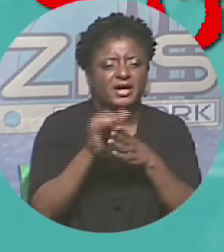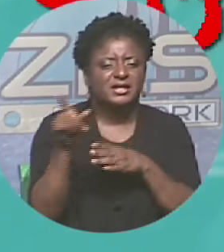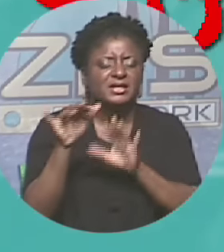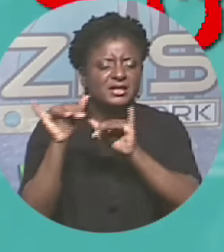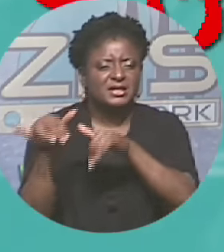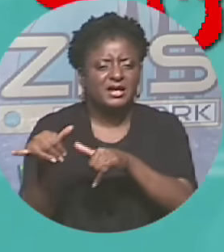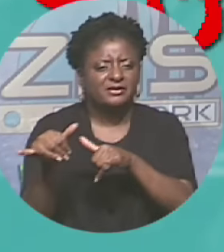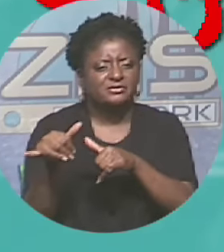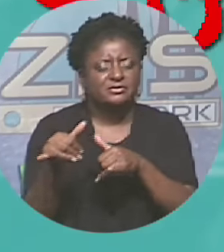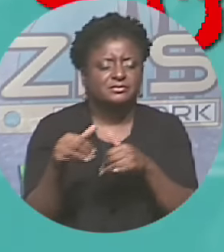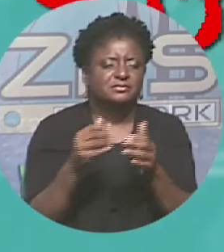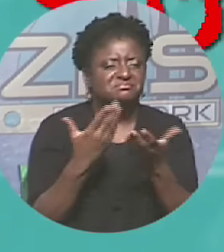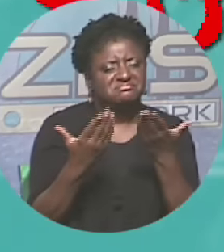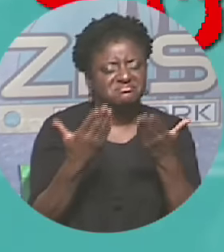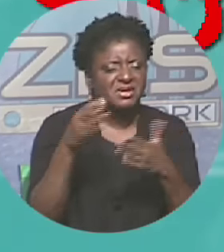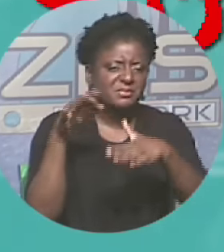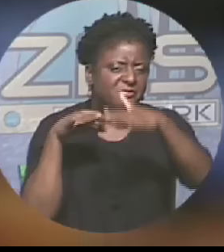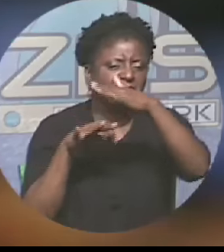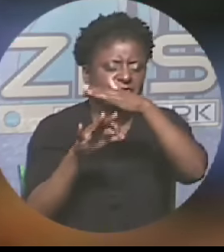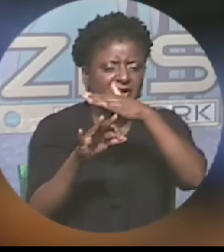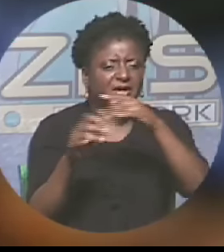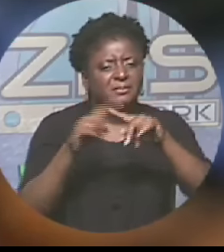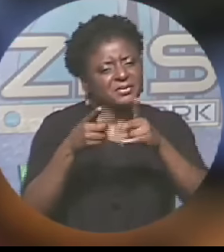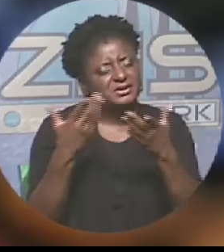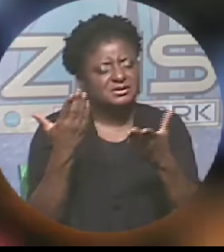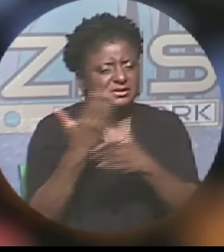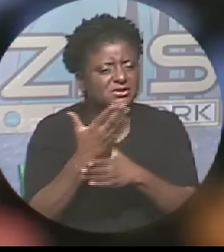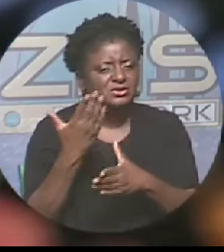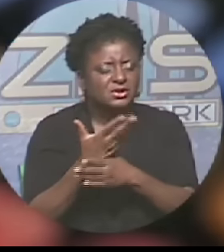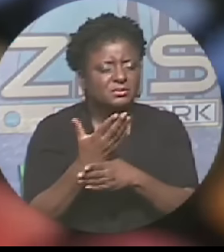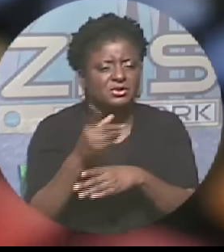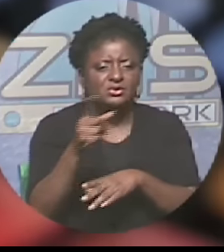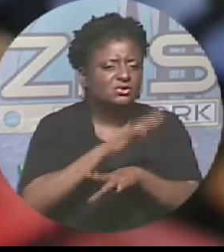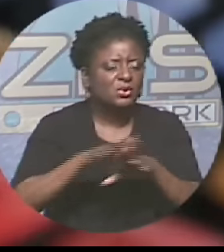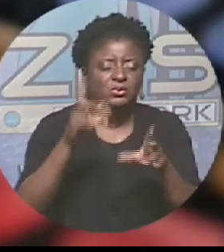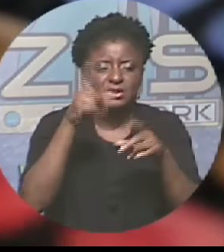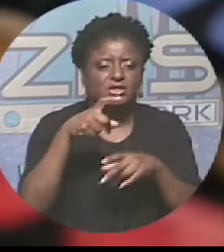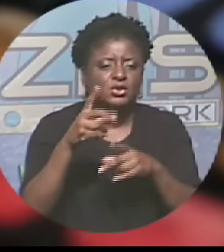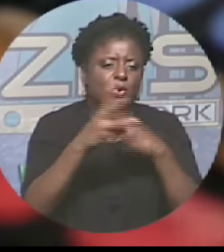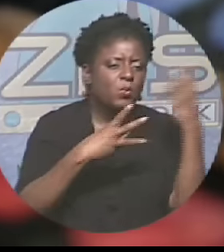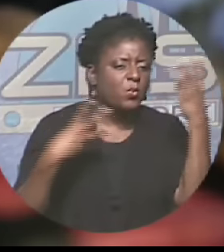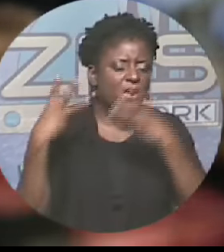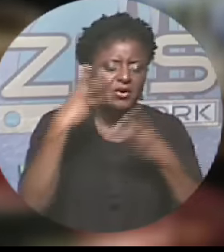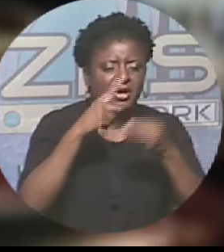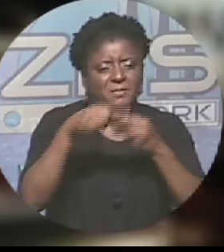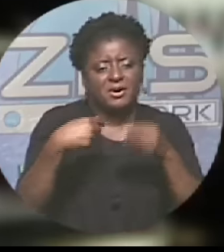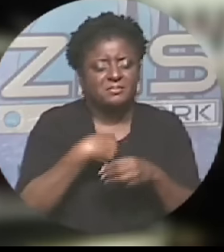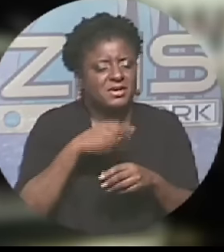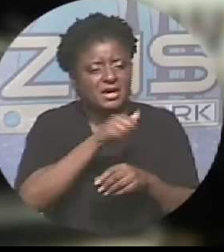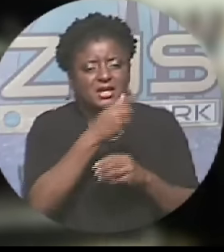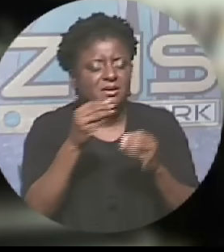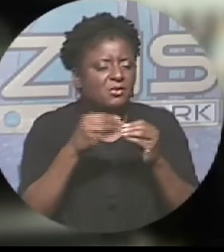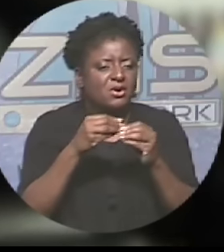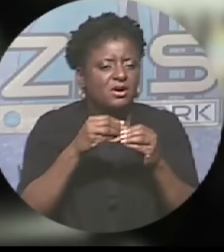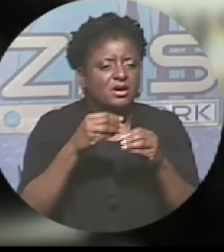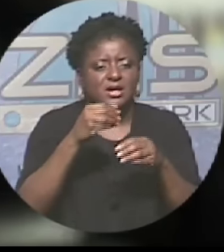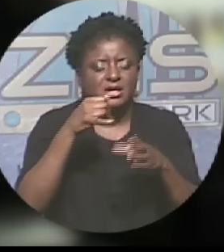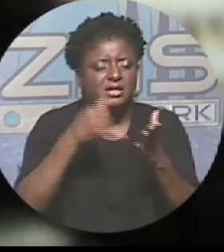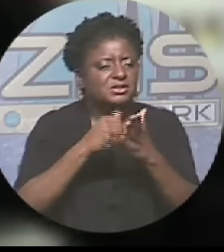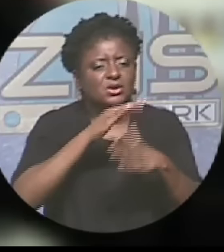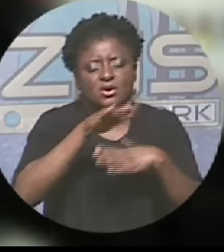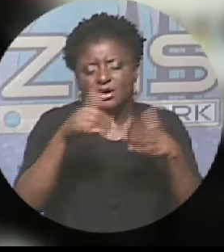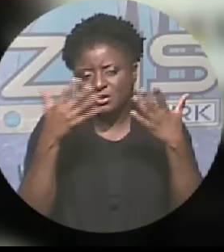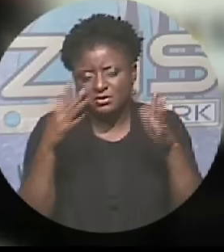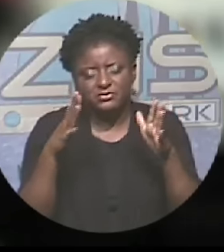bit disturbing. You ain't gotta worry about me no more. It's all over now. You ain't gotta worry about me no